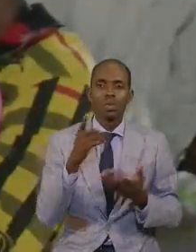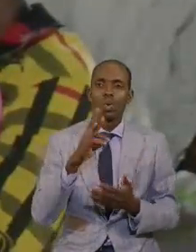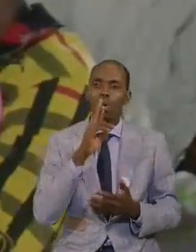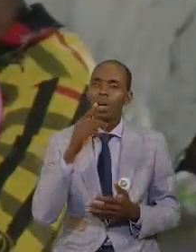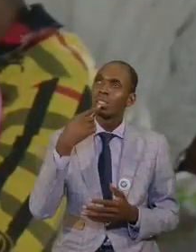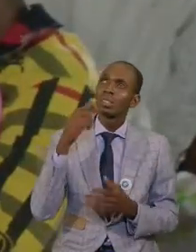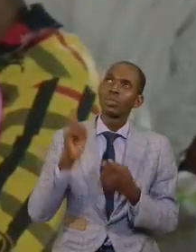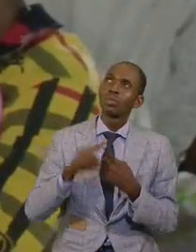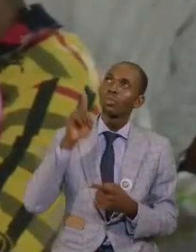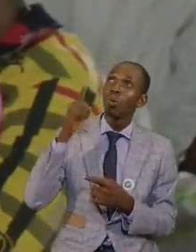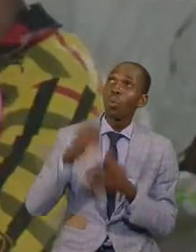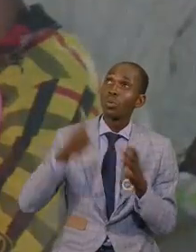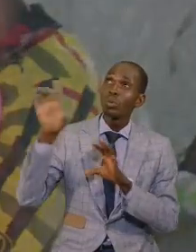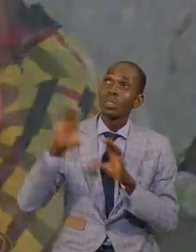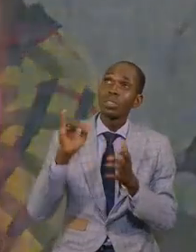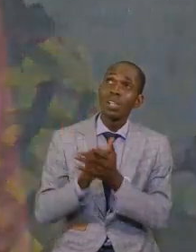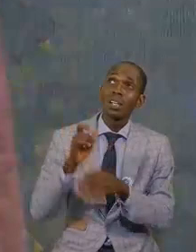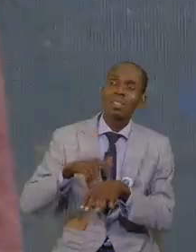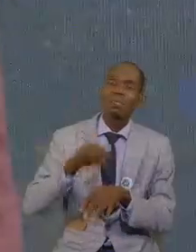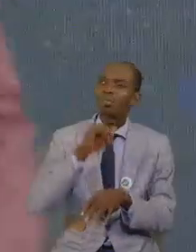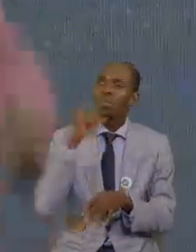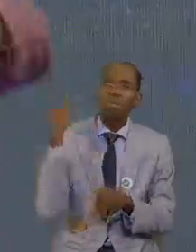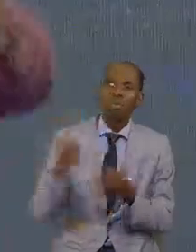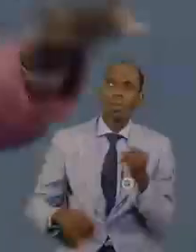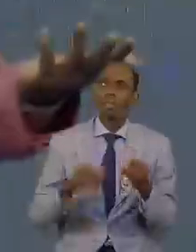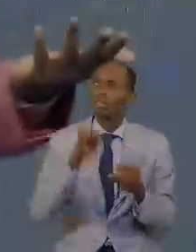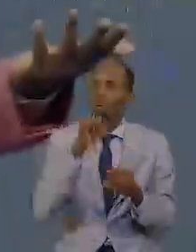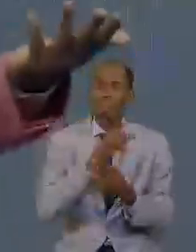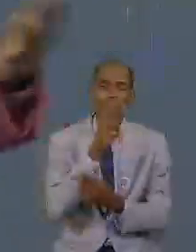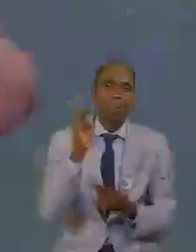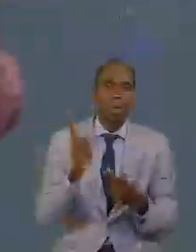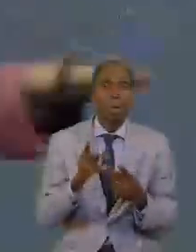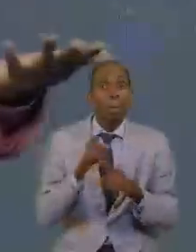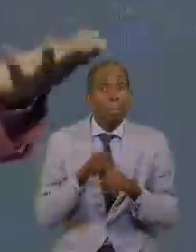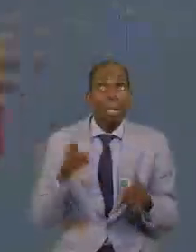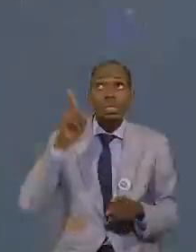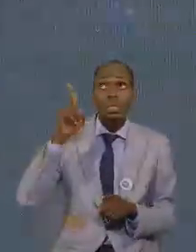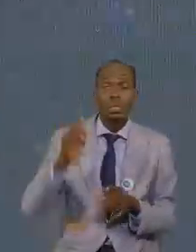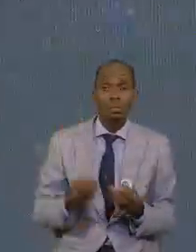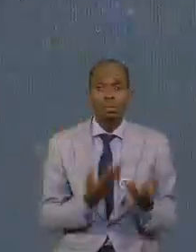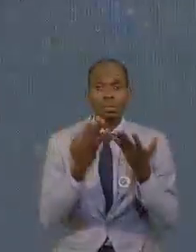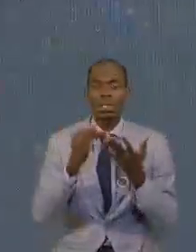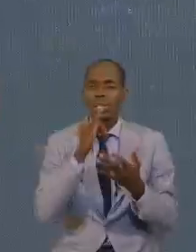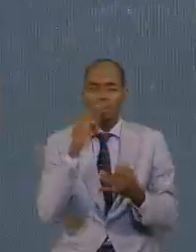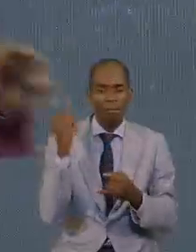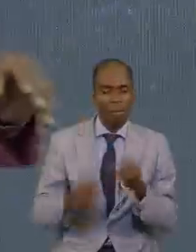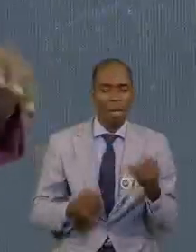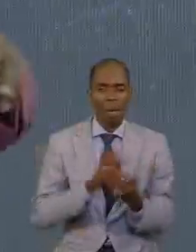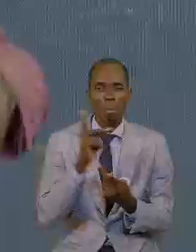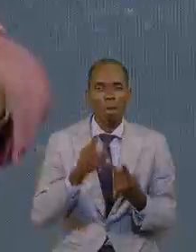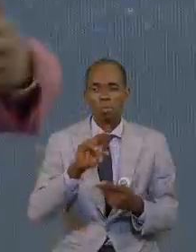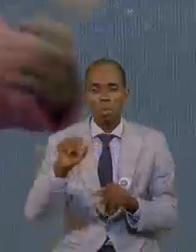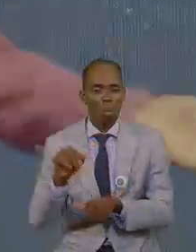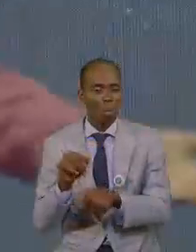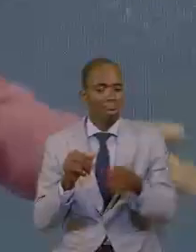that time was not final, was not perfect, but it is final, it is perfect. No other sacrifice,